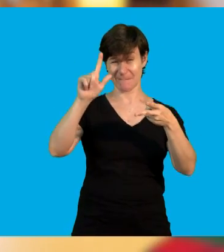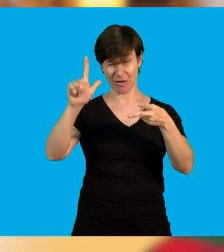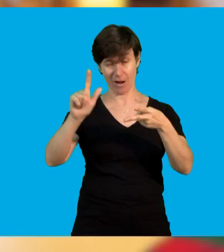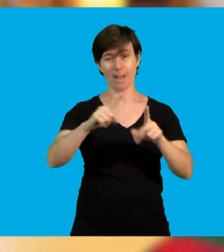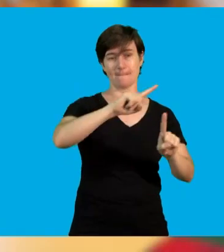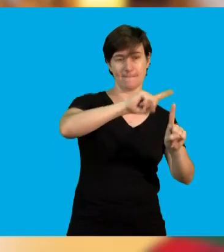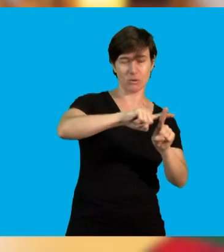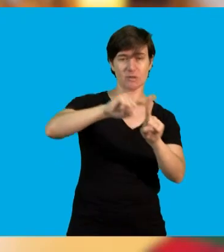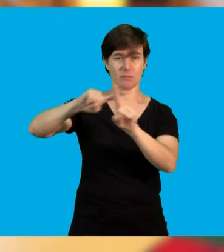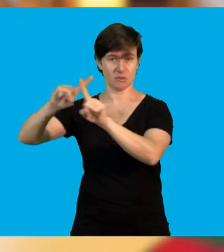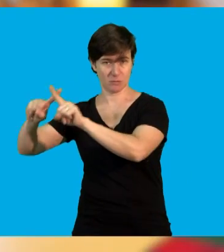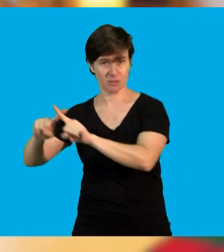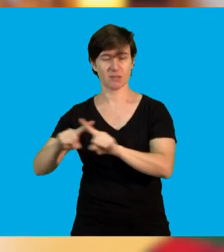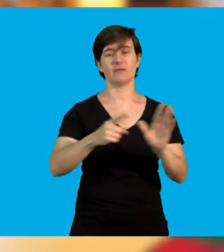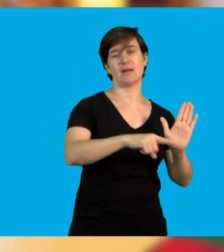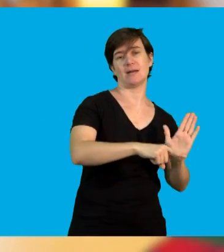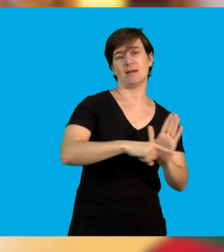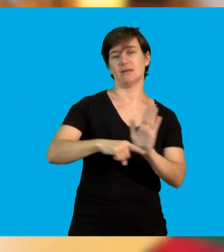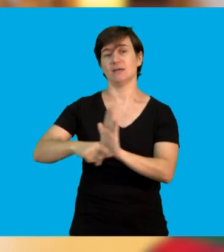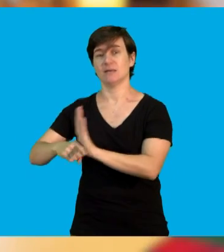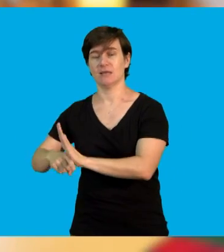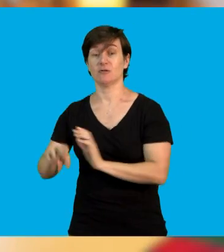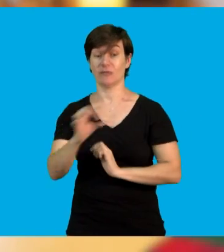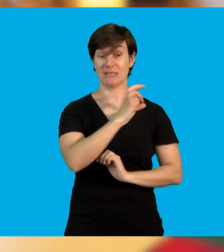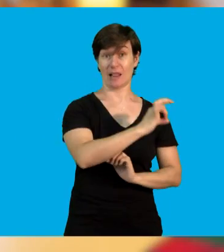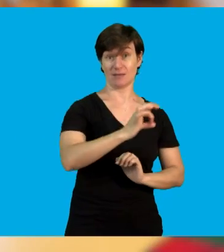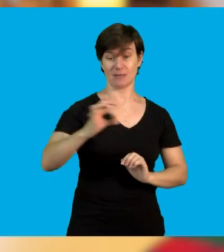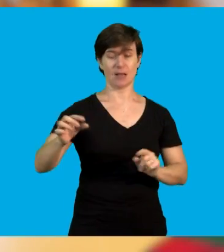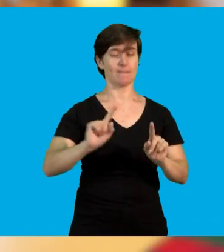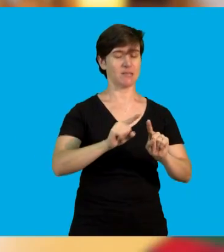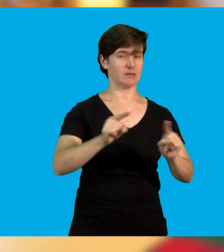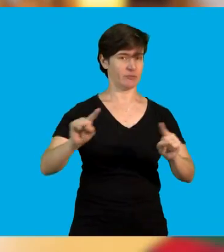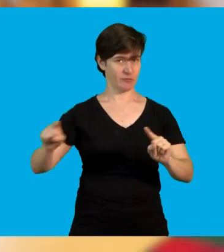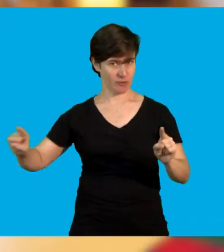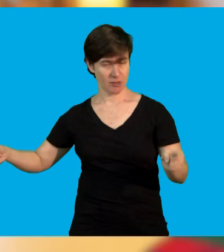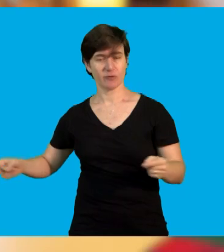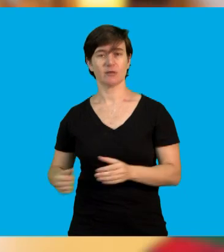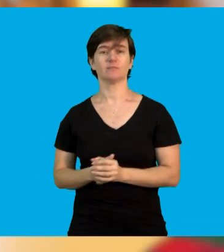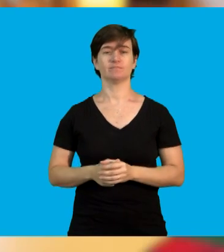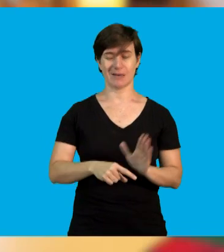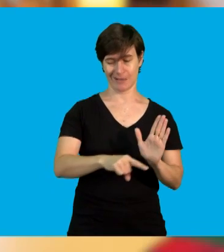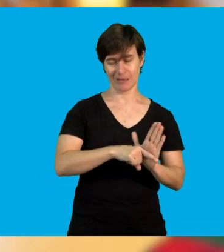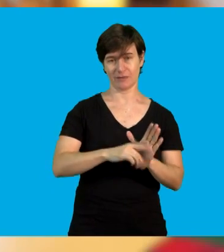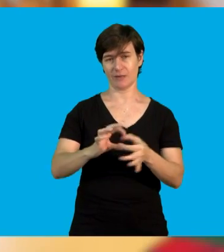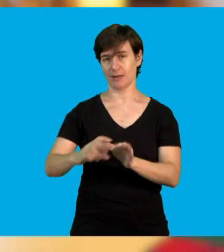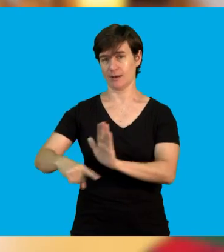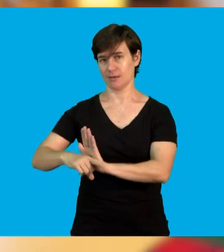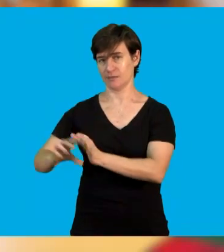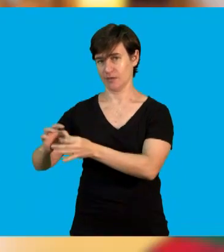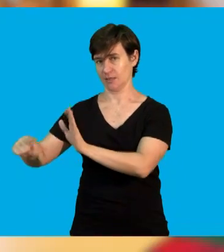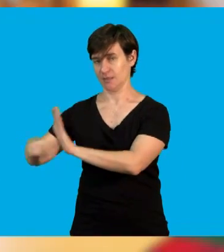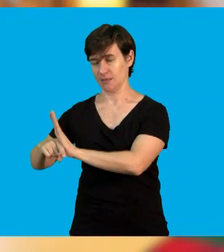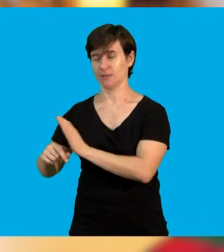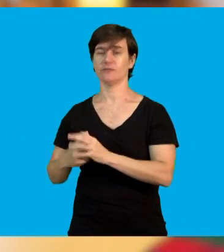parallel, positive to positive, remember that those positives are coming from 2 different poles or 2 different cells. And then again, negative to